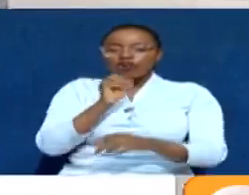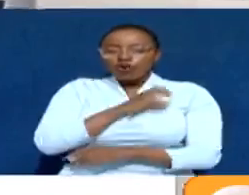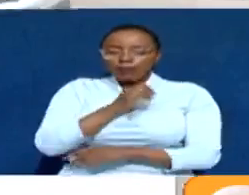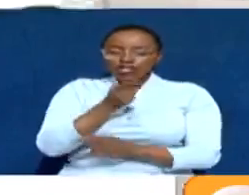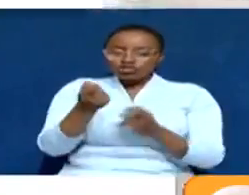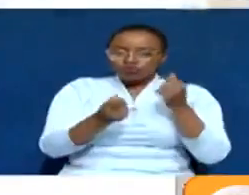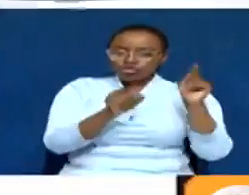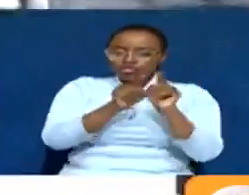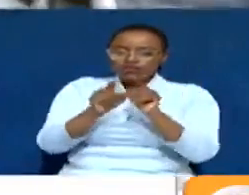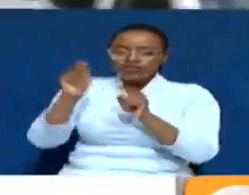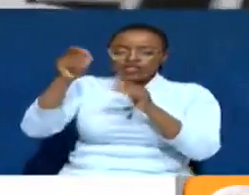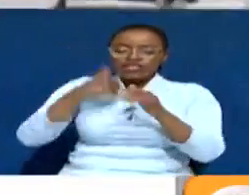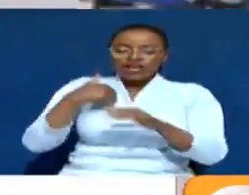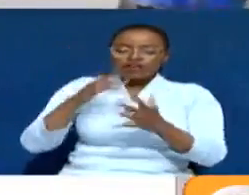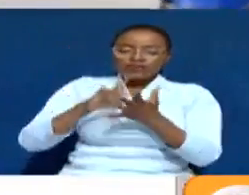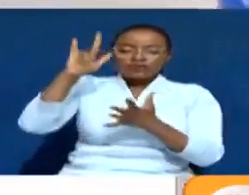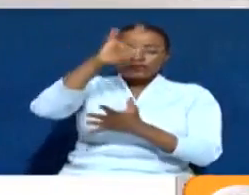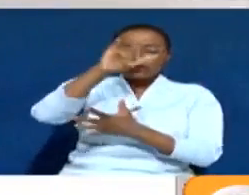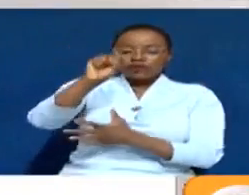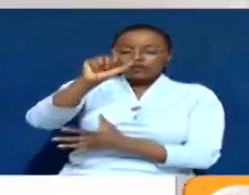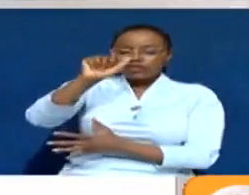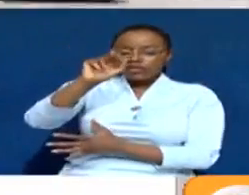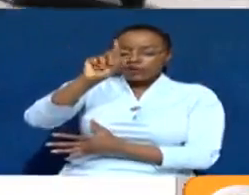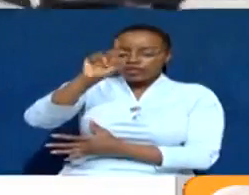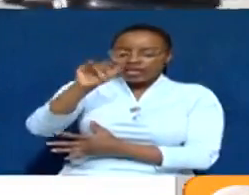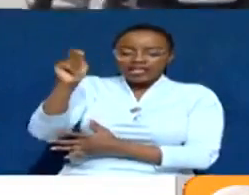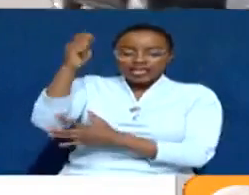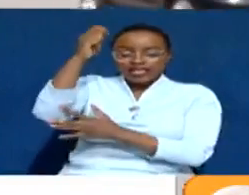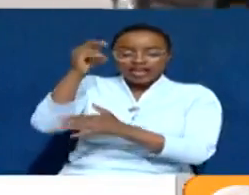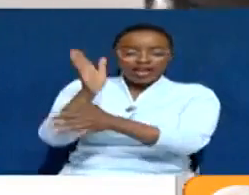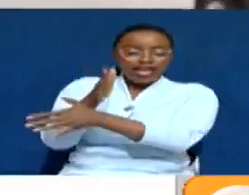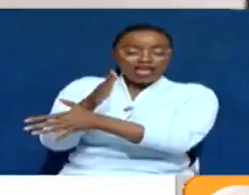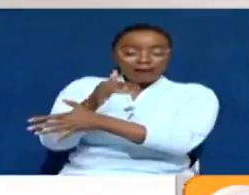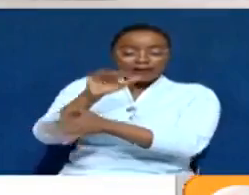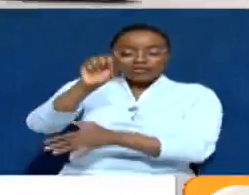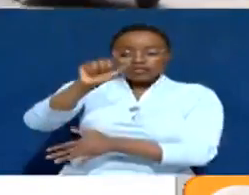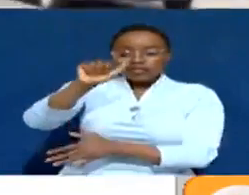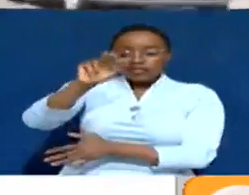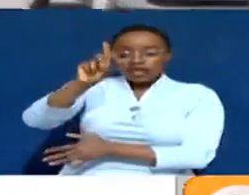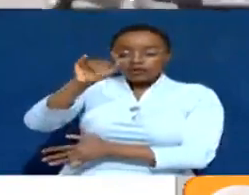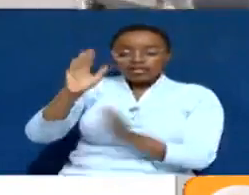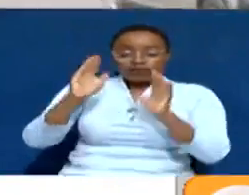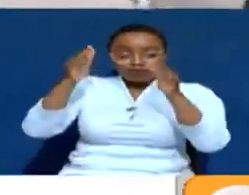complaints, Kenyans have continued to fly to Saudi Arabia, and now the Kenyan embassy in Saudi Arabia is also